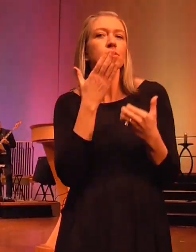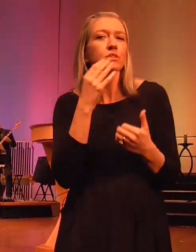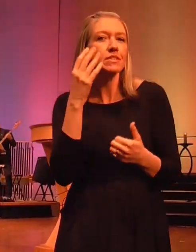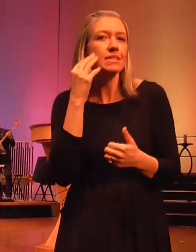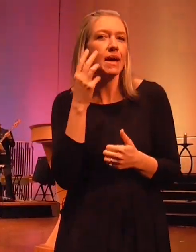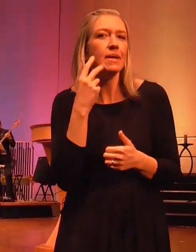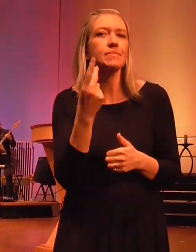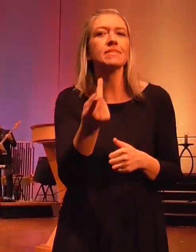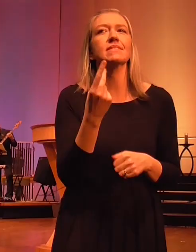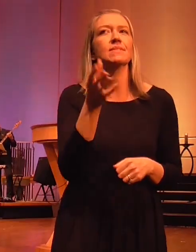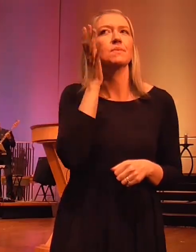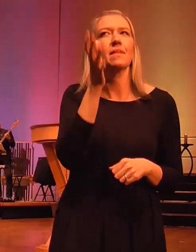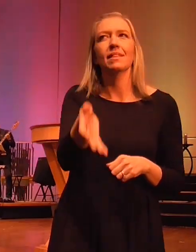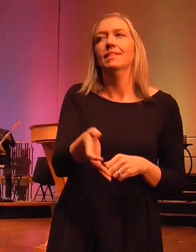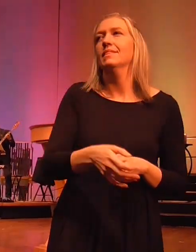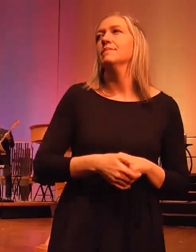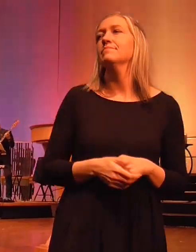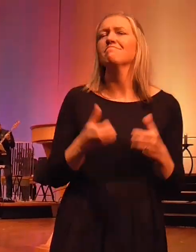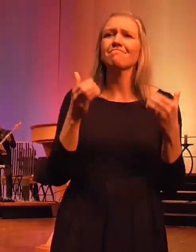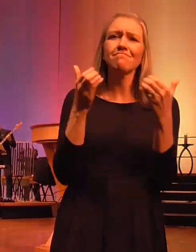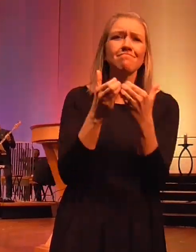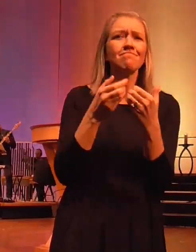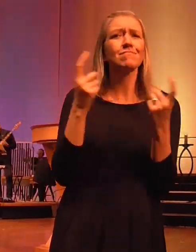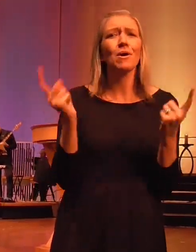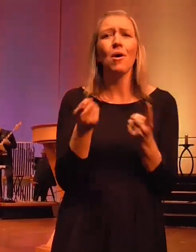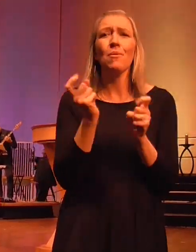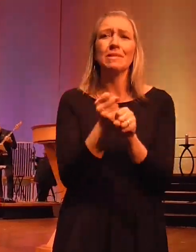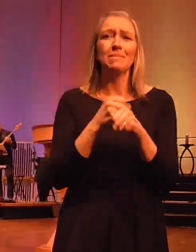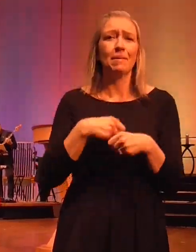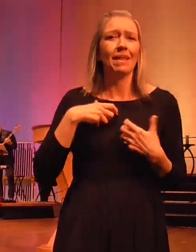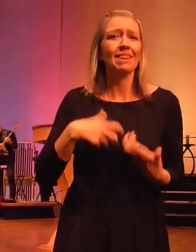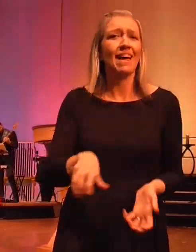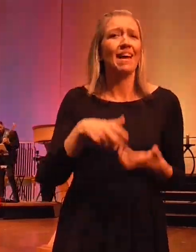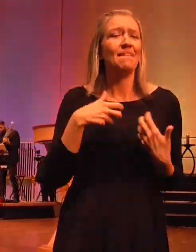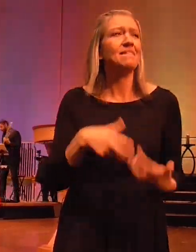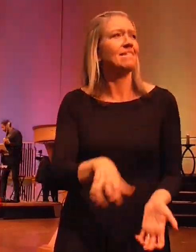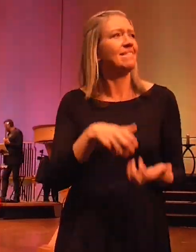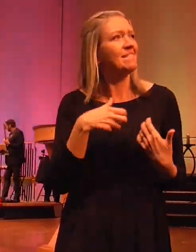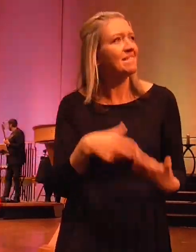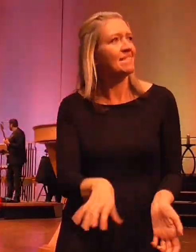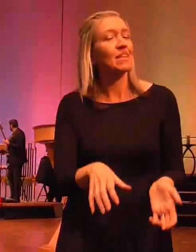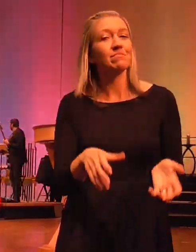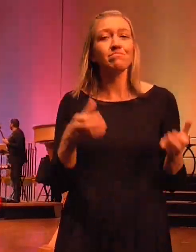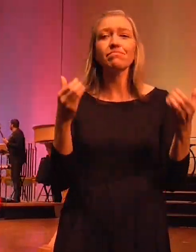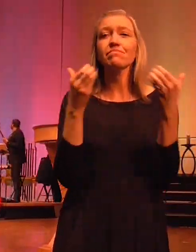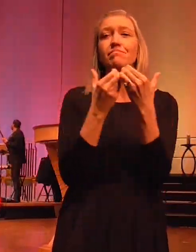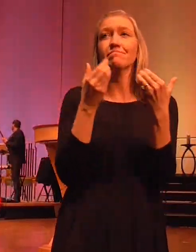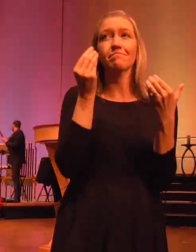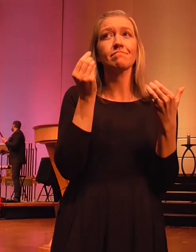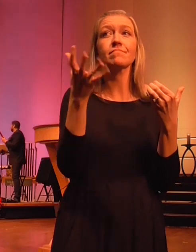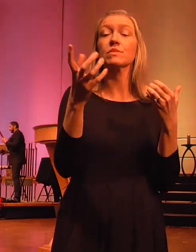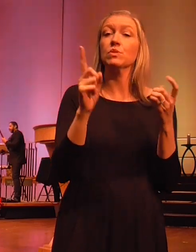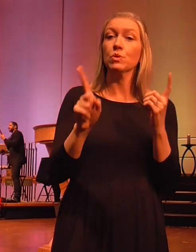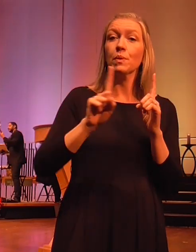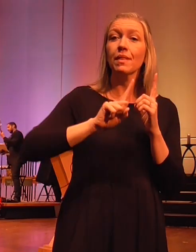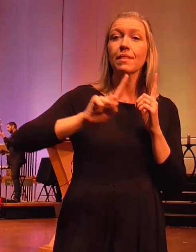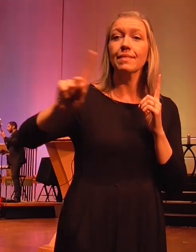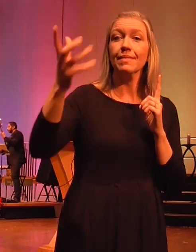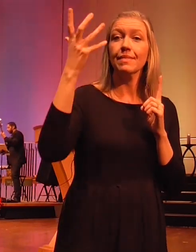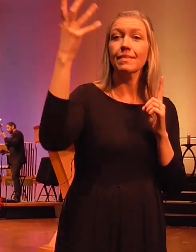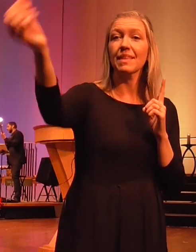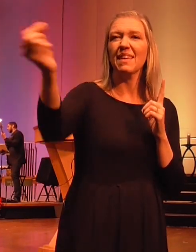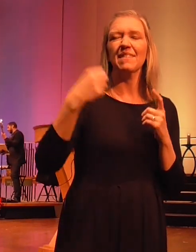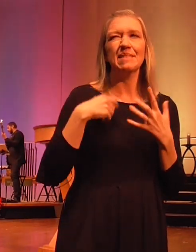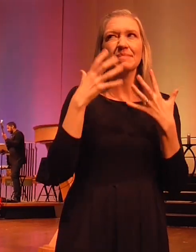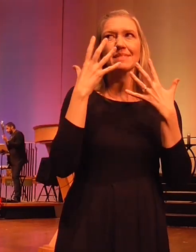times we gonna have. And here's to always making me laugh. Here's to the fact that I'll be sad without